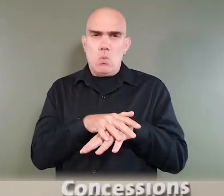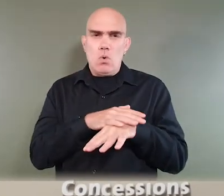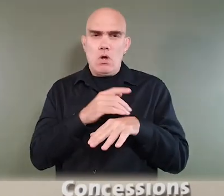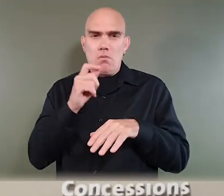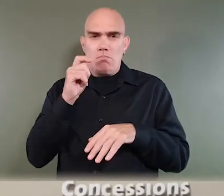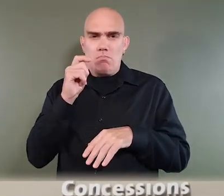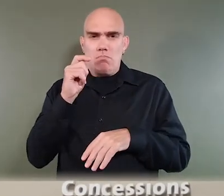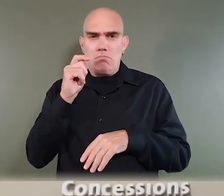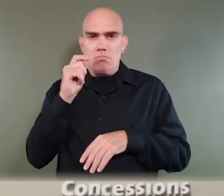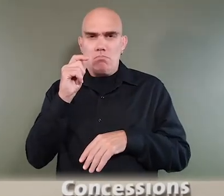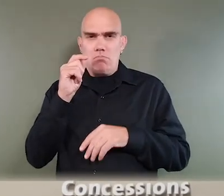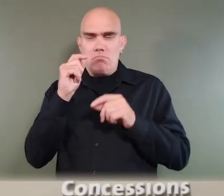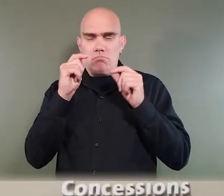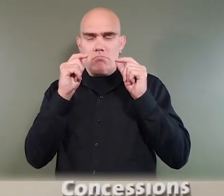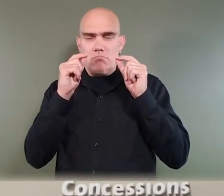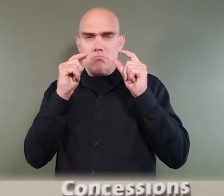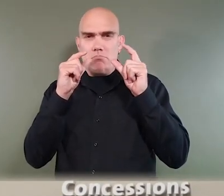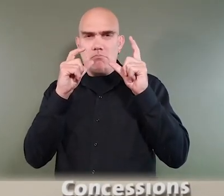Eye yoga.